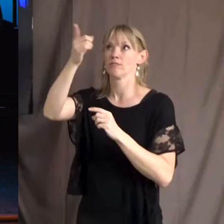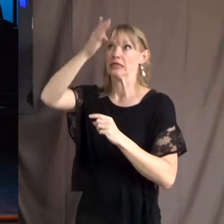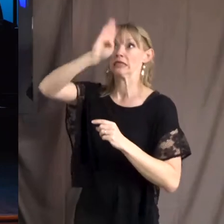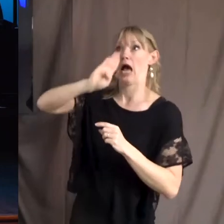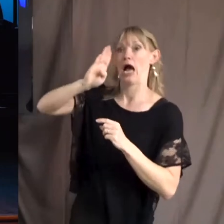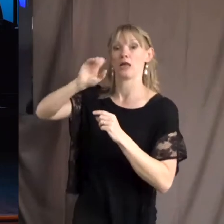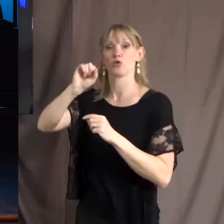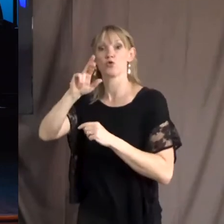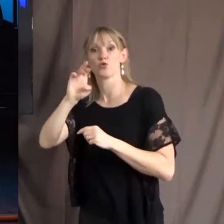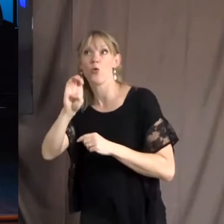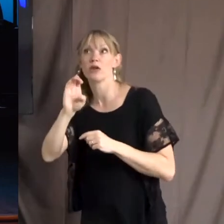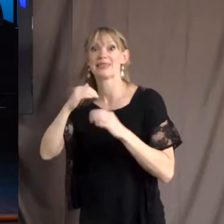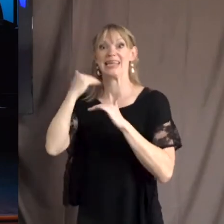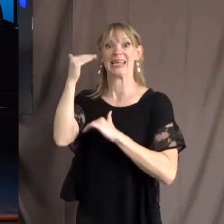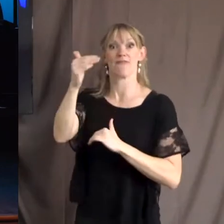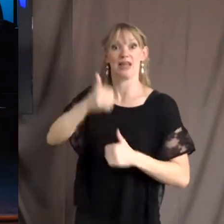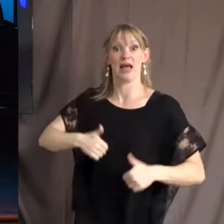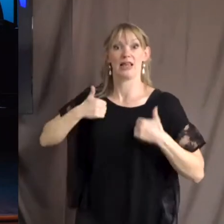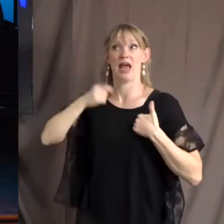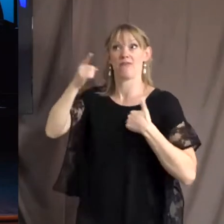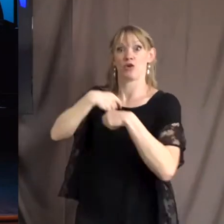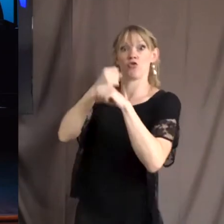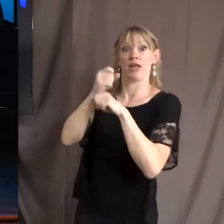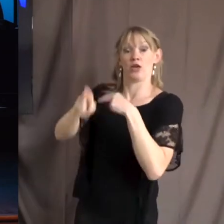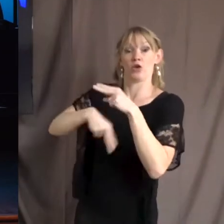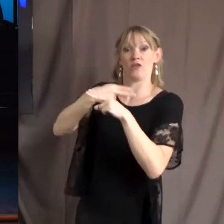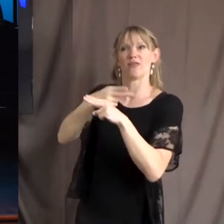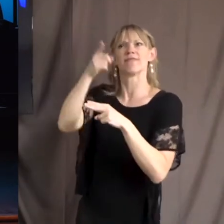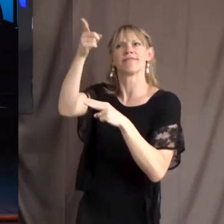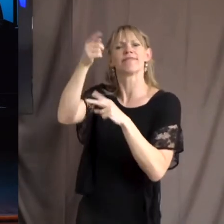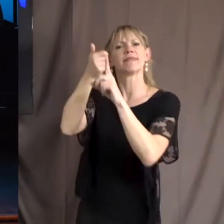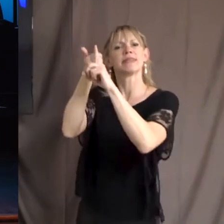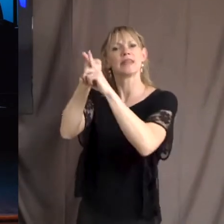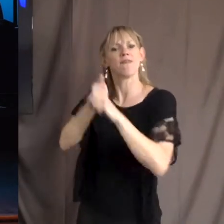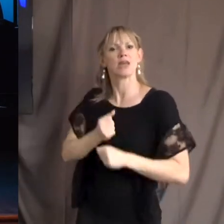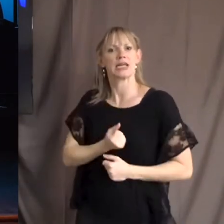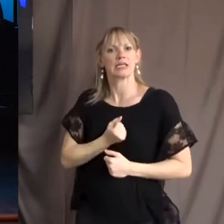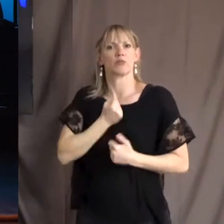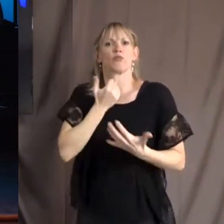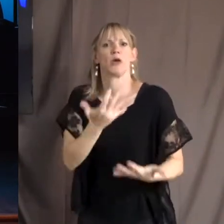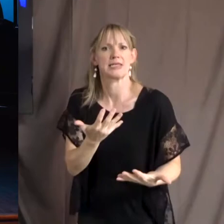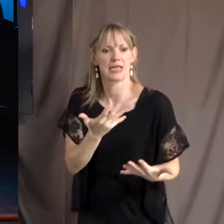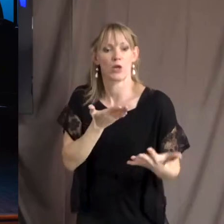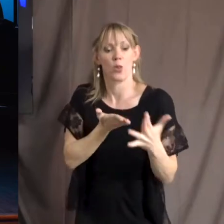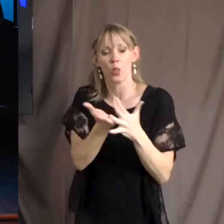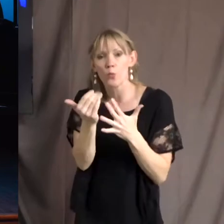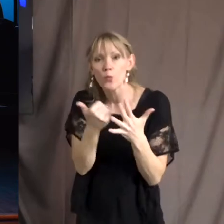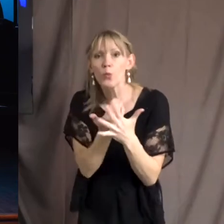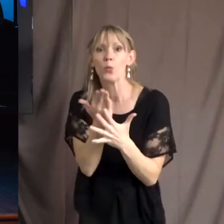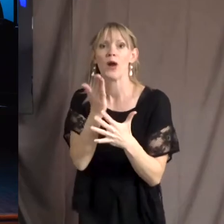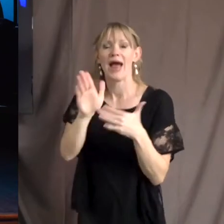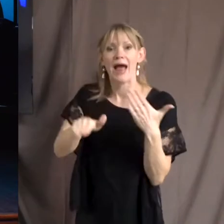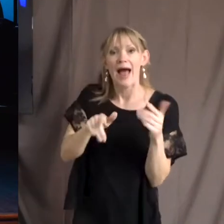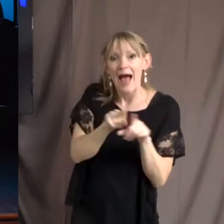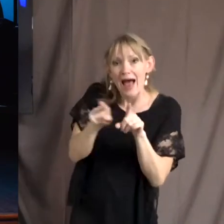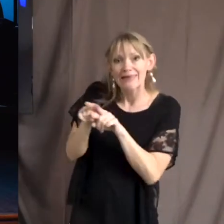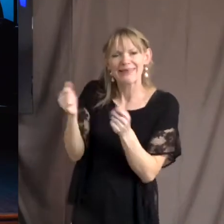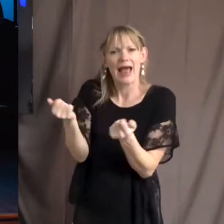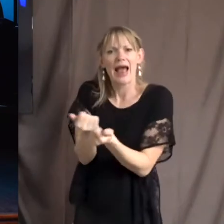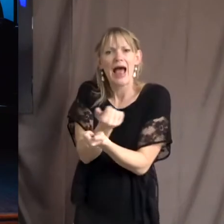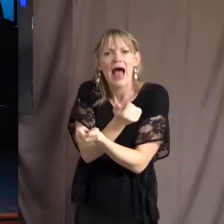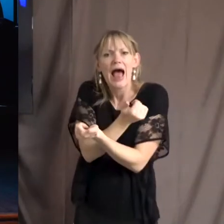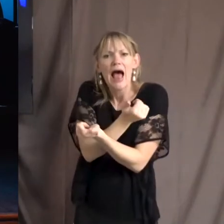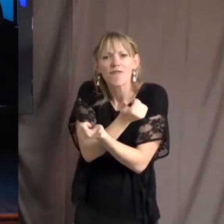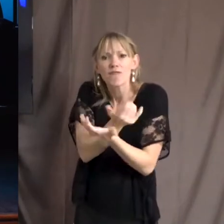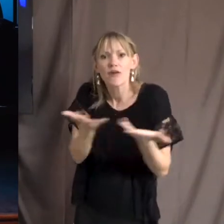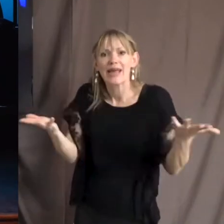the source, the infinite life, is fully expressing itself through and as everything that exists. It's pouring